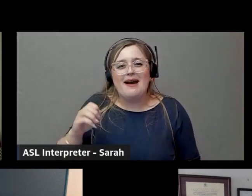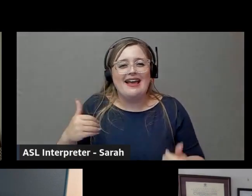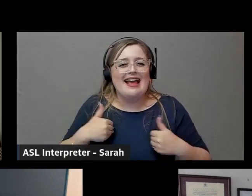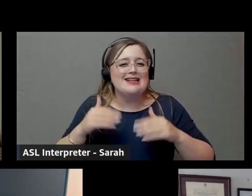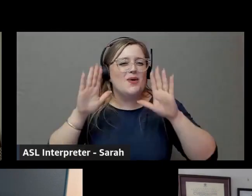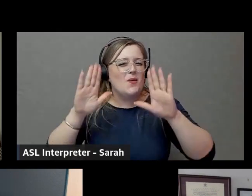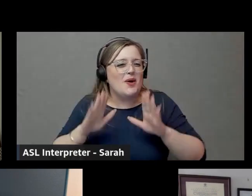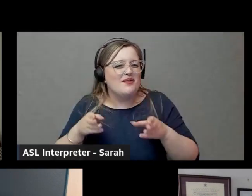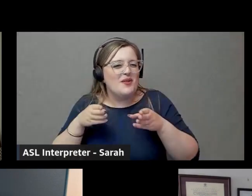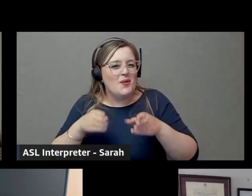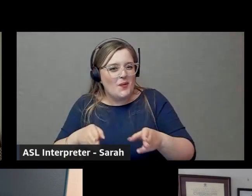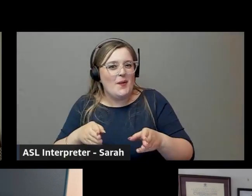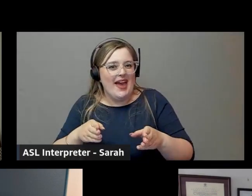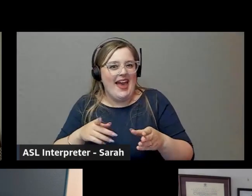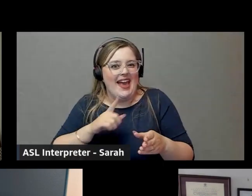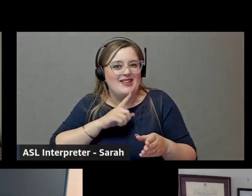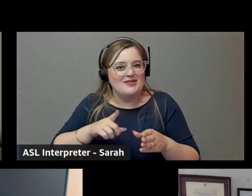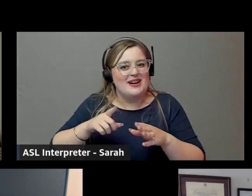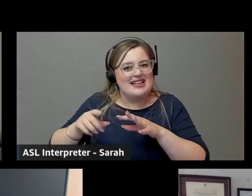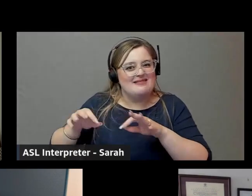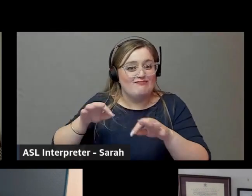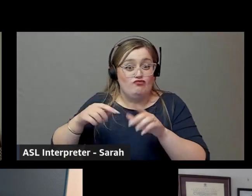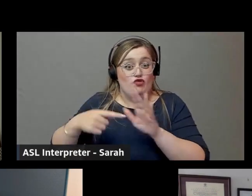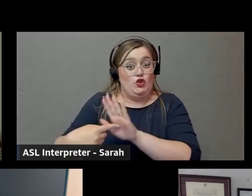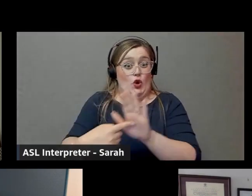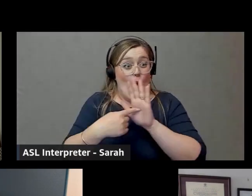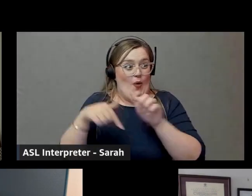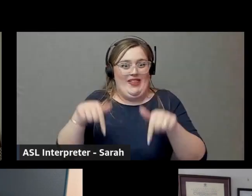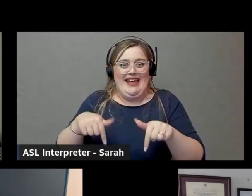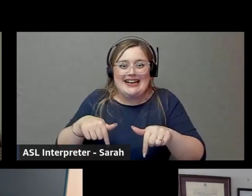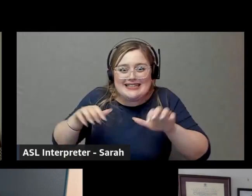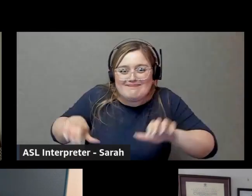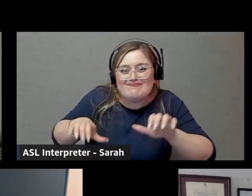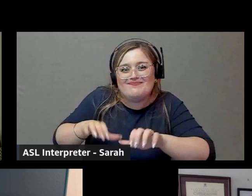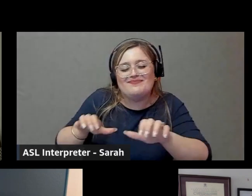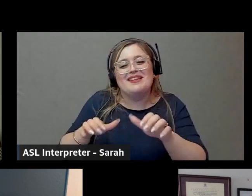showing us this in action that I want to get to. But I think this is I